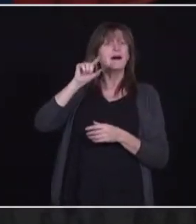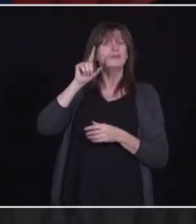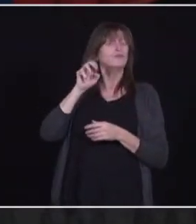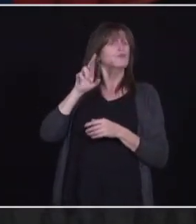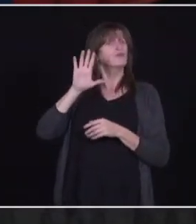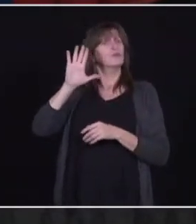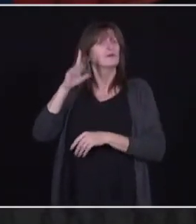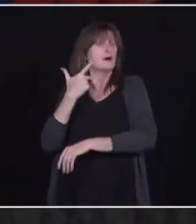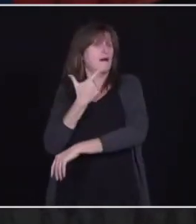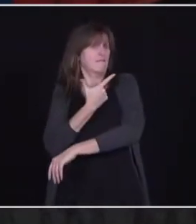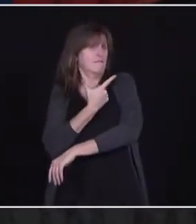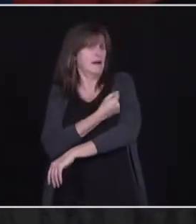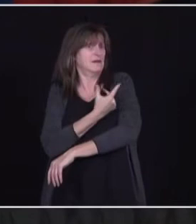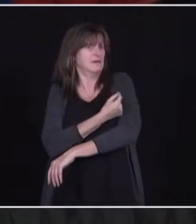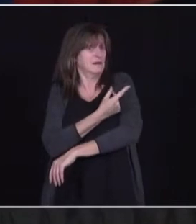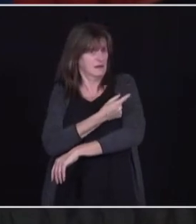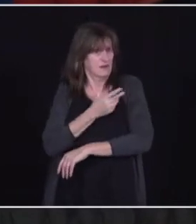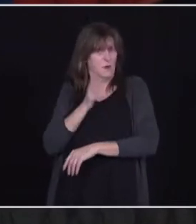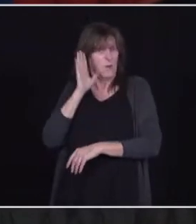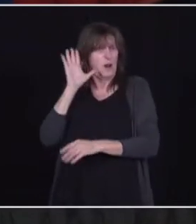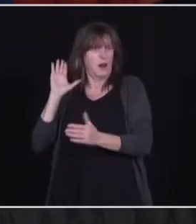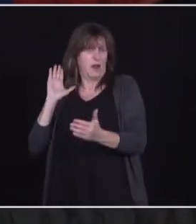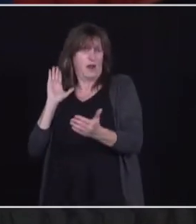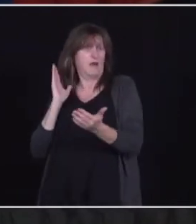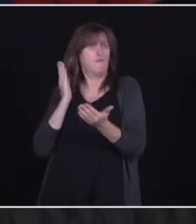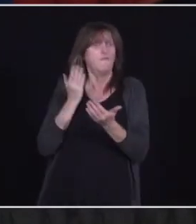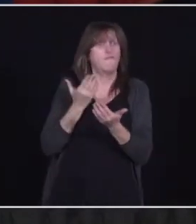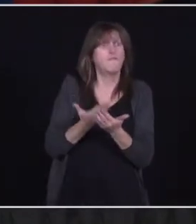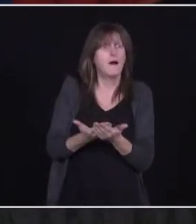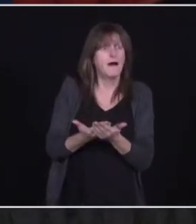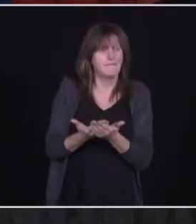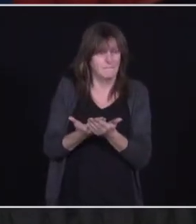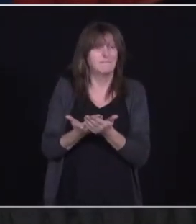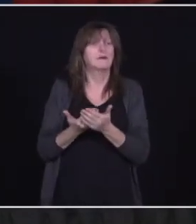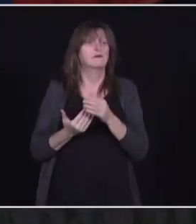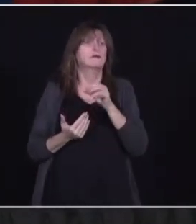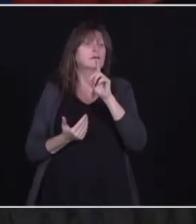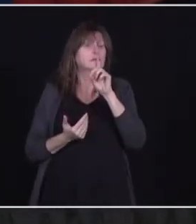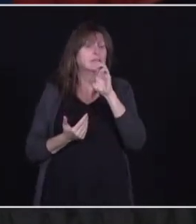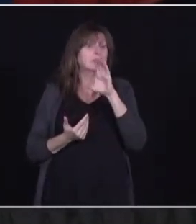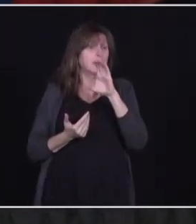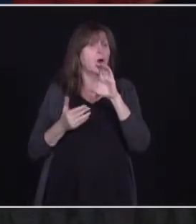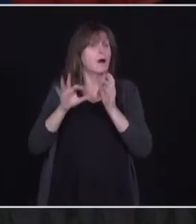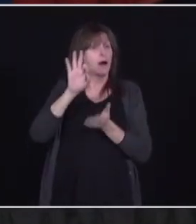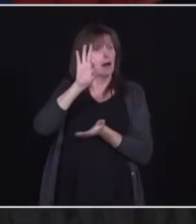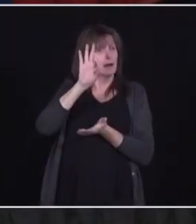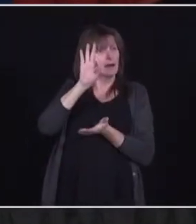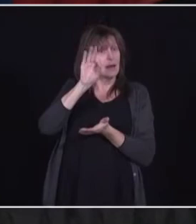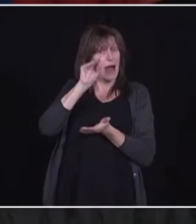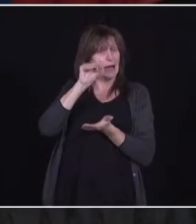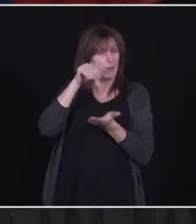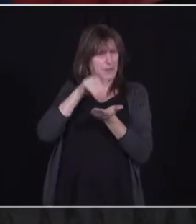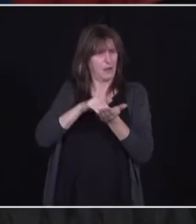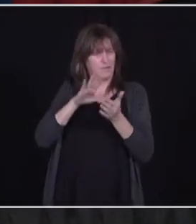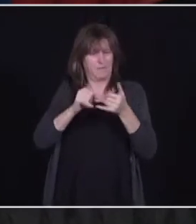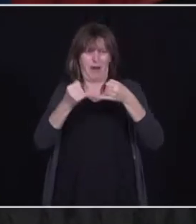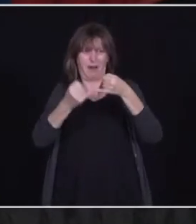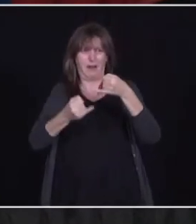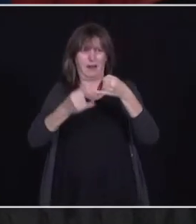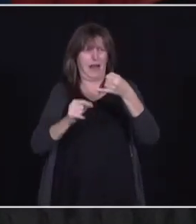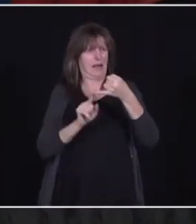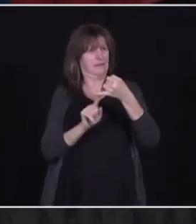been indicated that will be in Ontario by the end of December. Those are 90,000 doses, and we will expand to a total of 14 hospitals